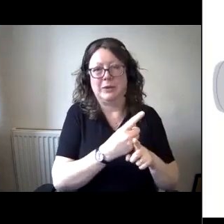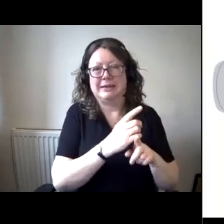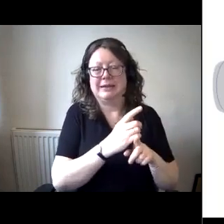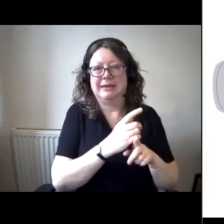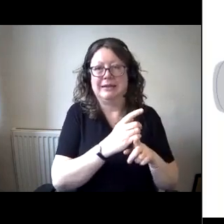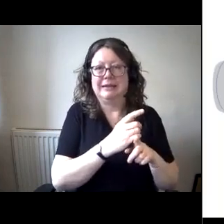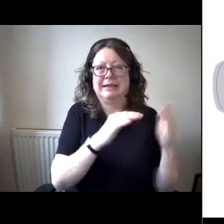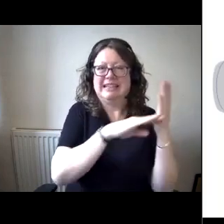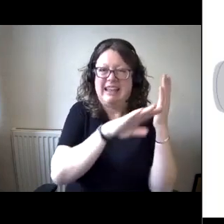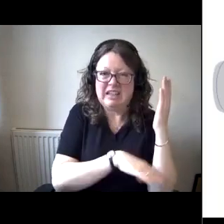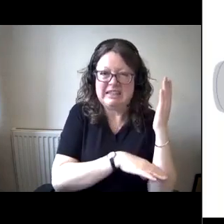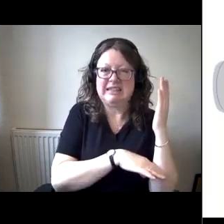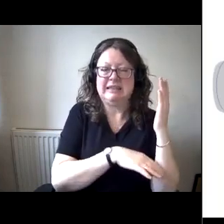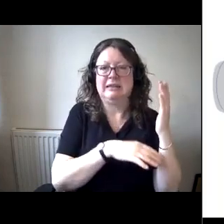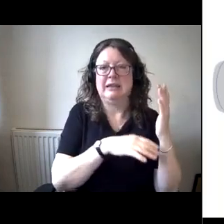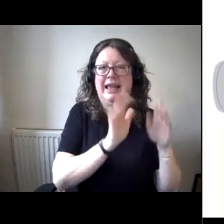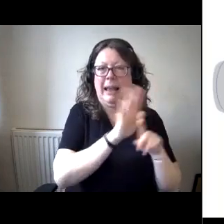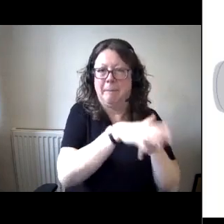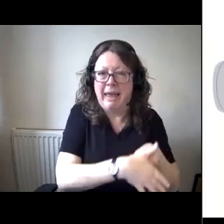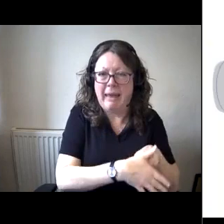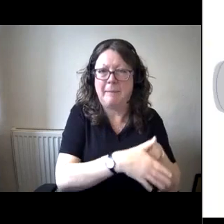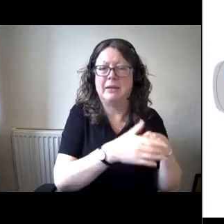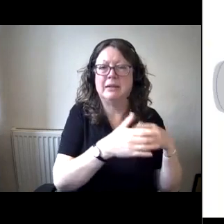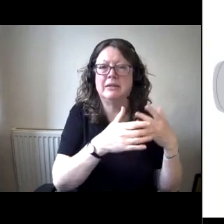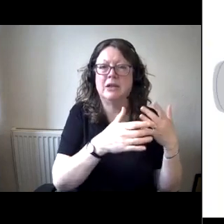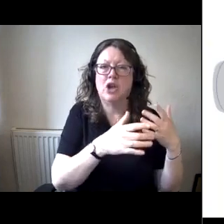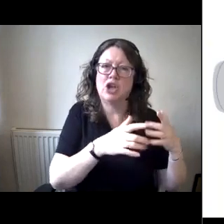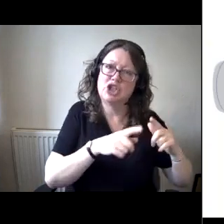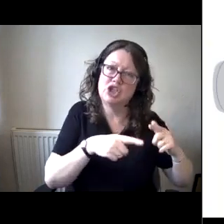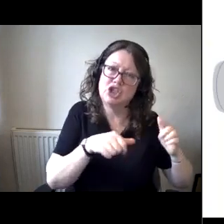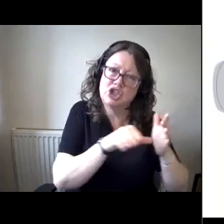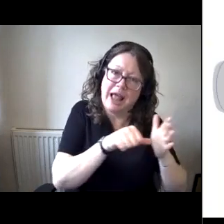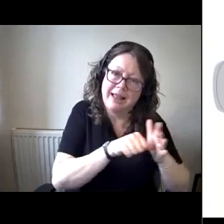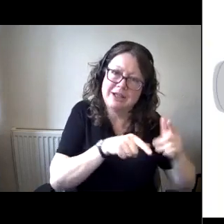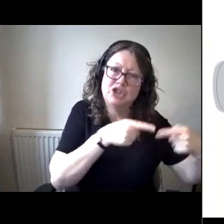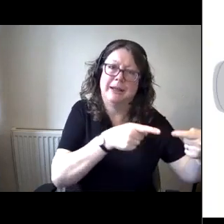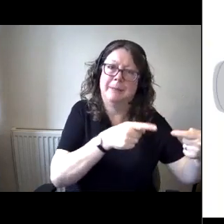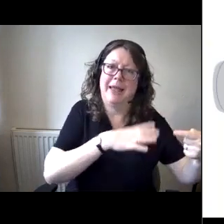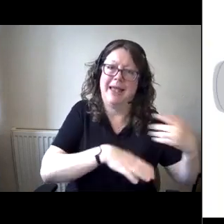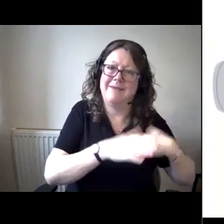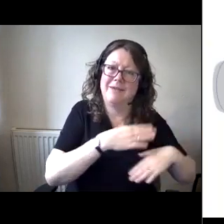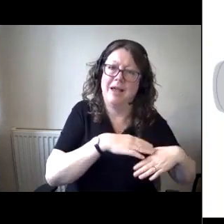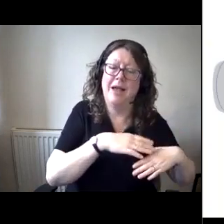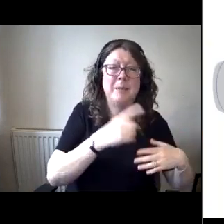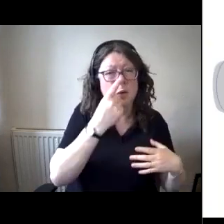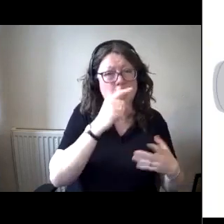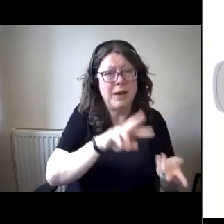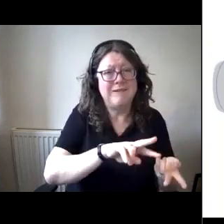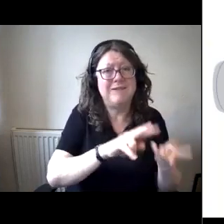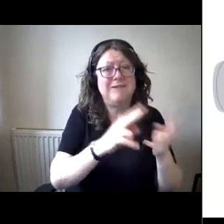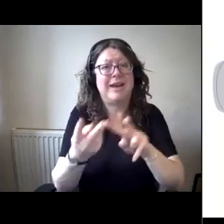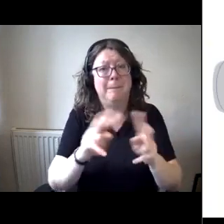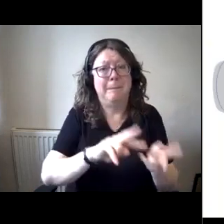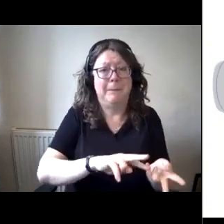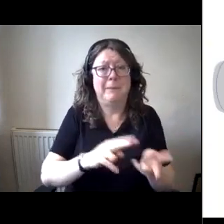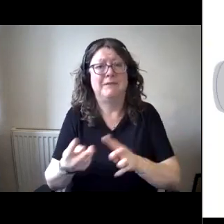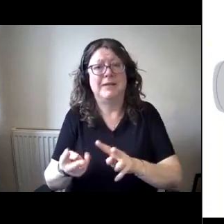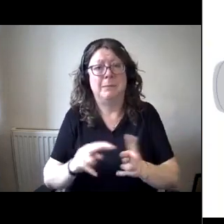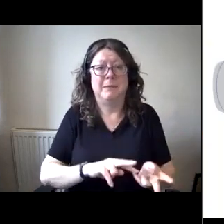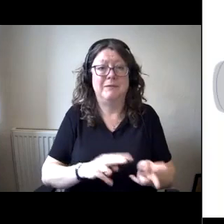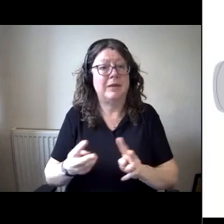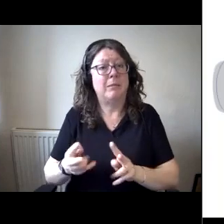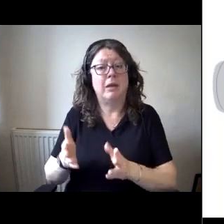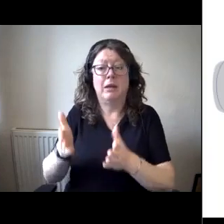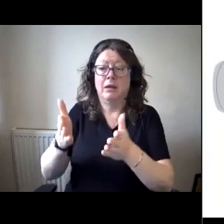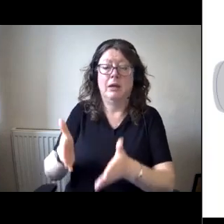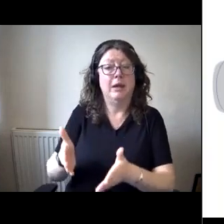thinking about it as being challenging behavior, and actually we can flip that and we can think about it as differences instead.